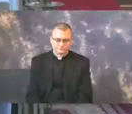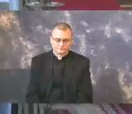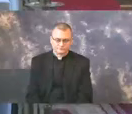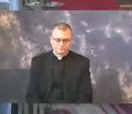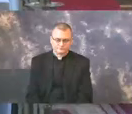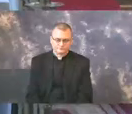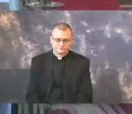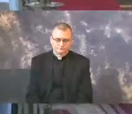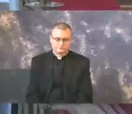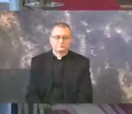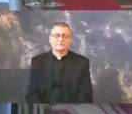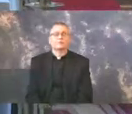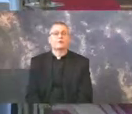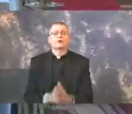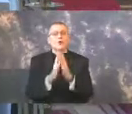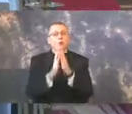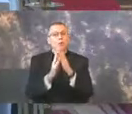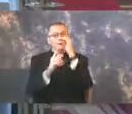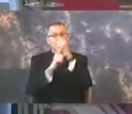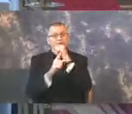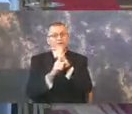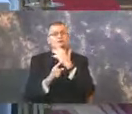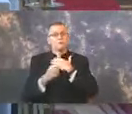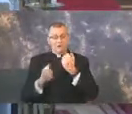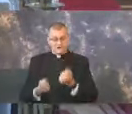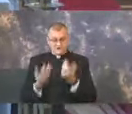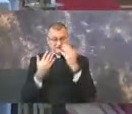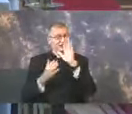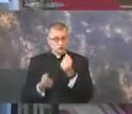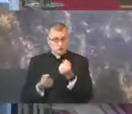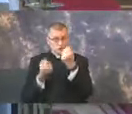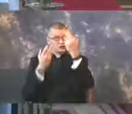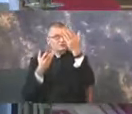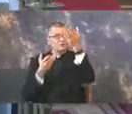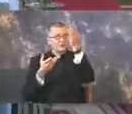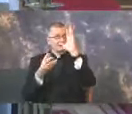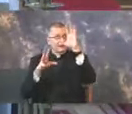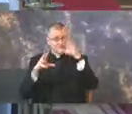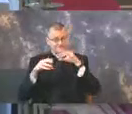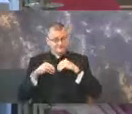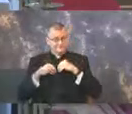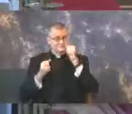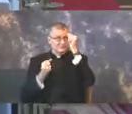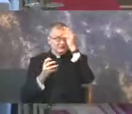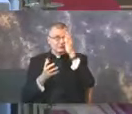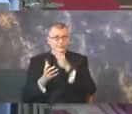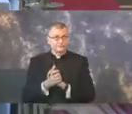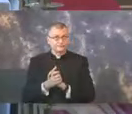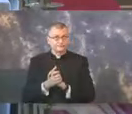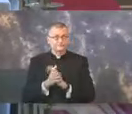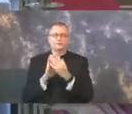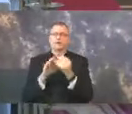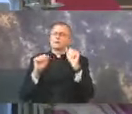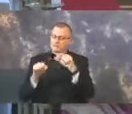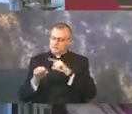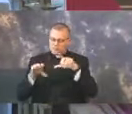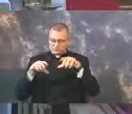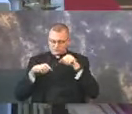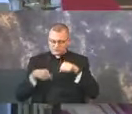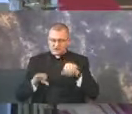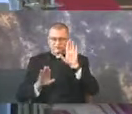Brothers and sisters, that my sacrifice and yours may be acceptable to God, the Almighty Father. Lord, accept the sacrifice at your